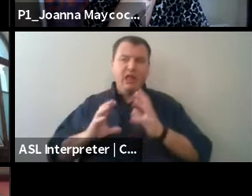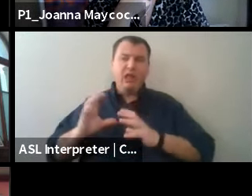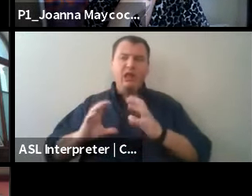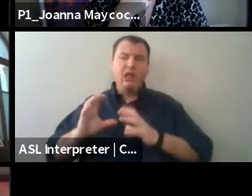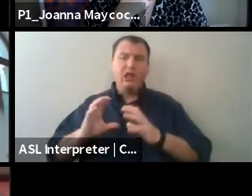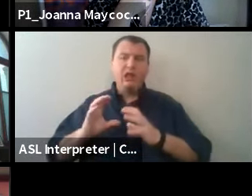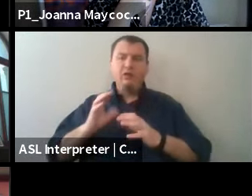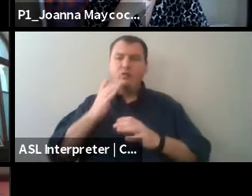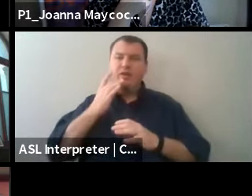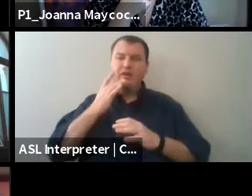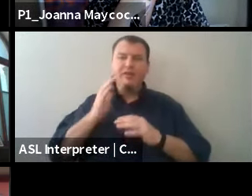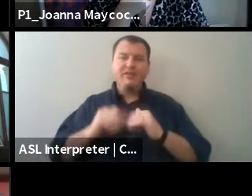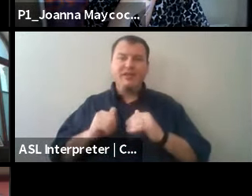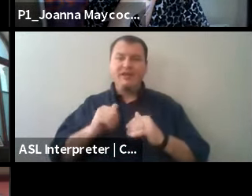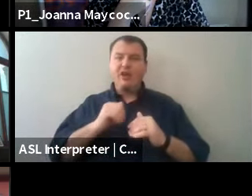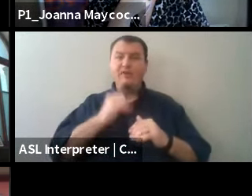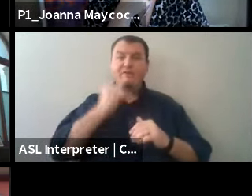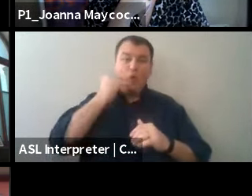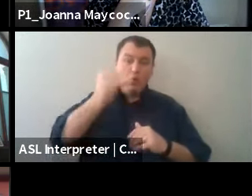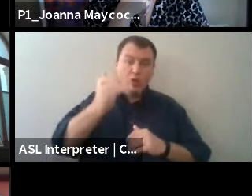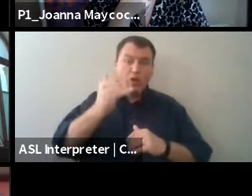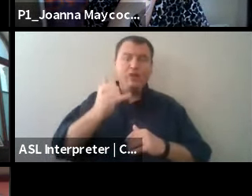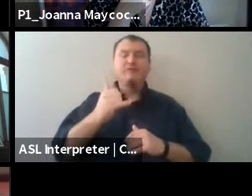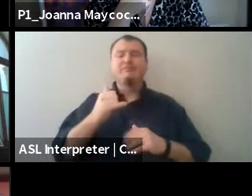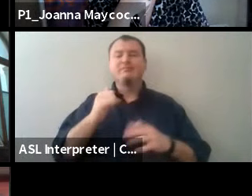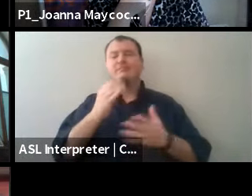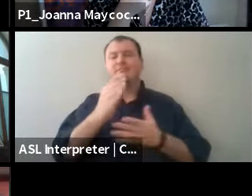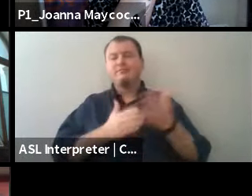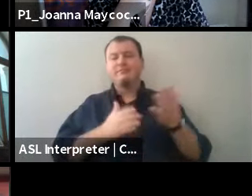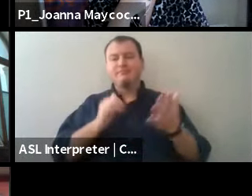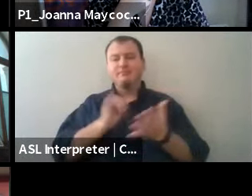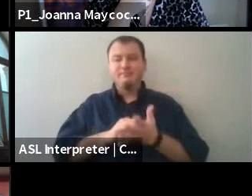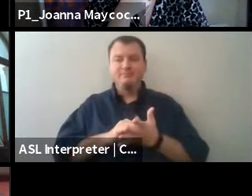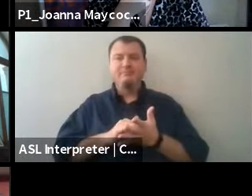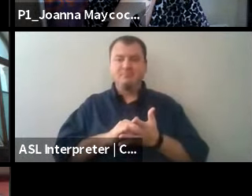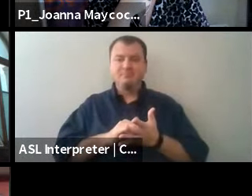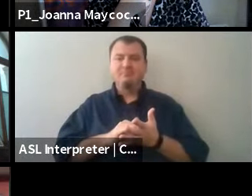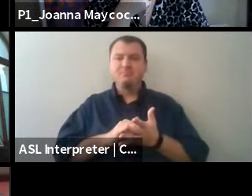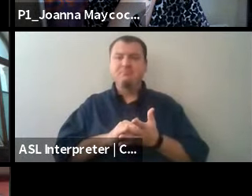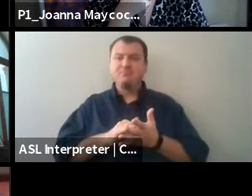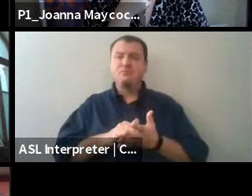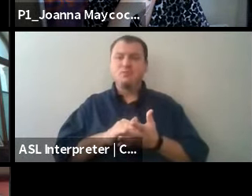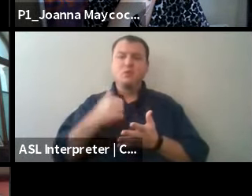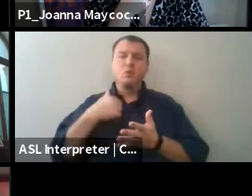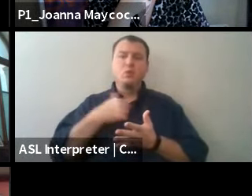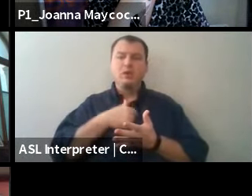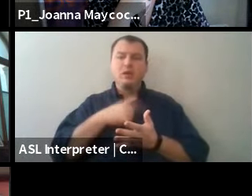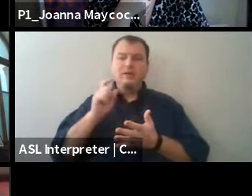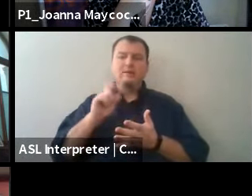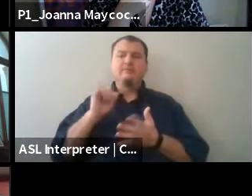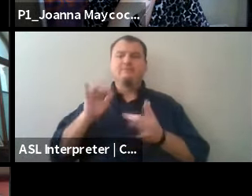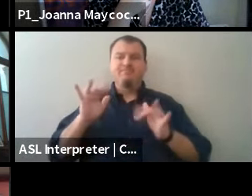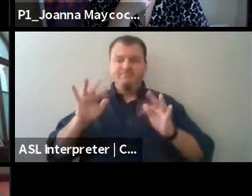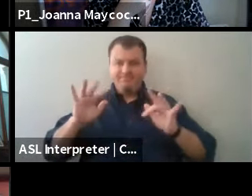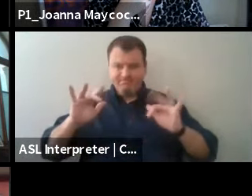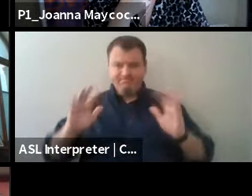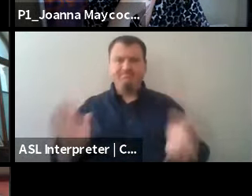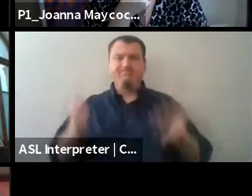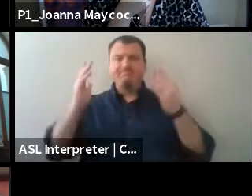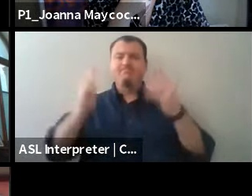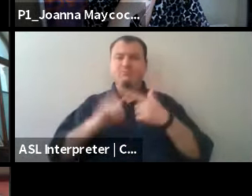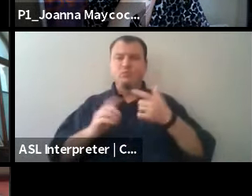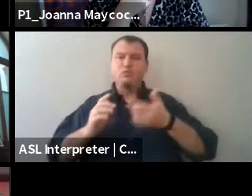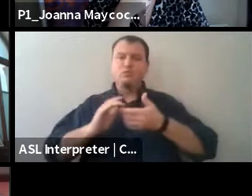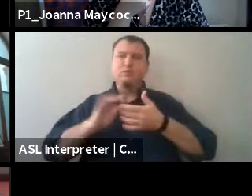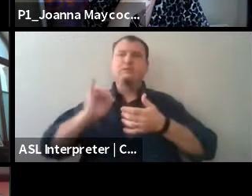call. And I think these were some of the things which we really had to gear up to align ourselves to the